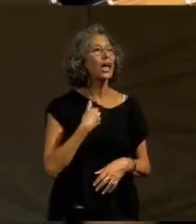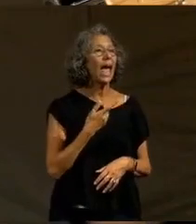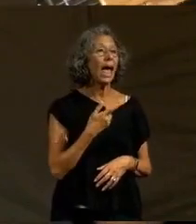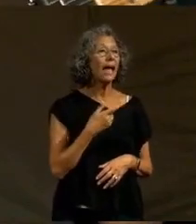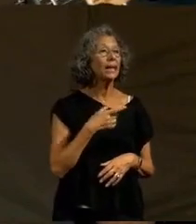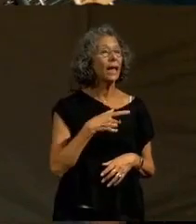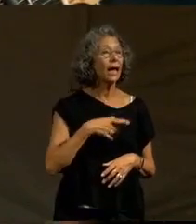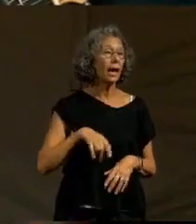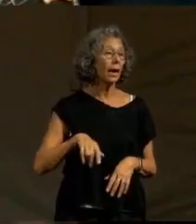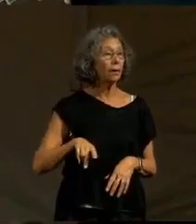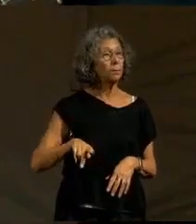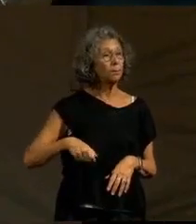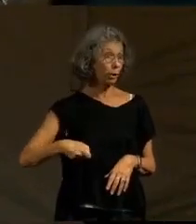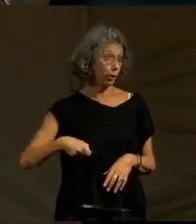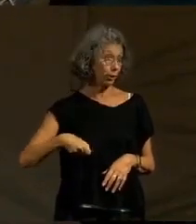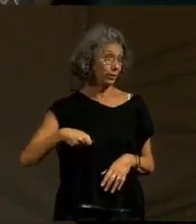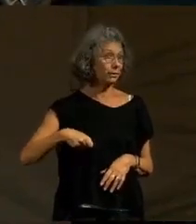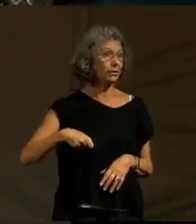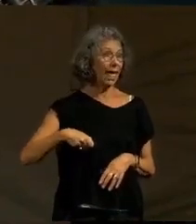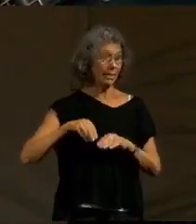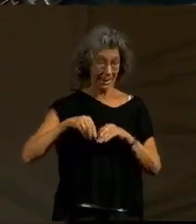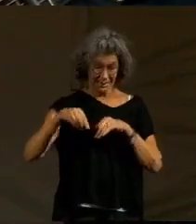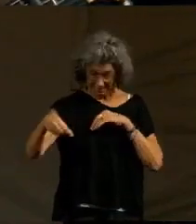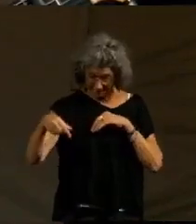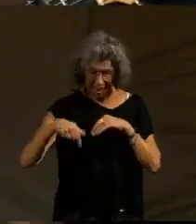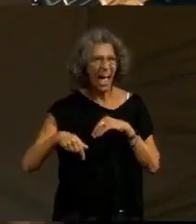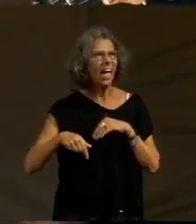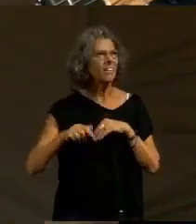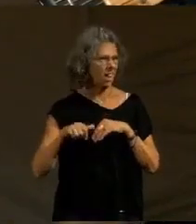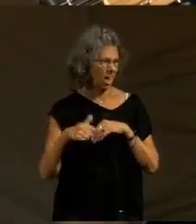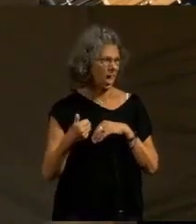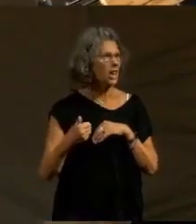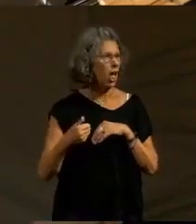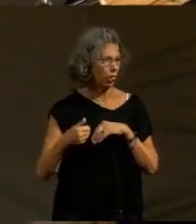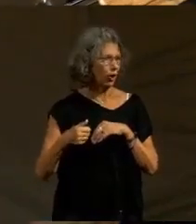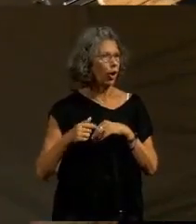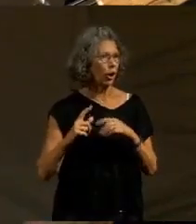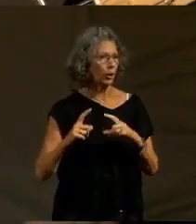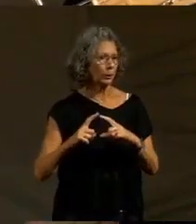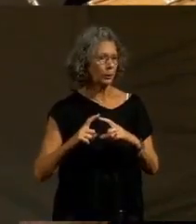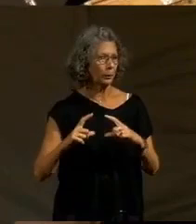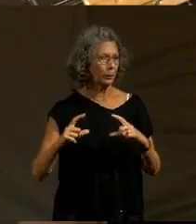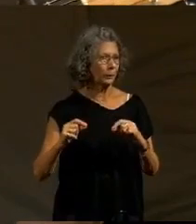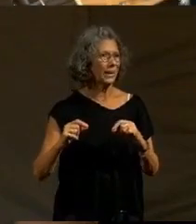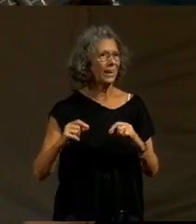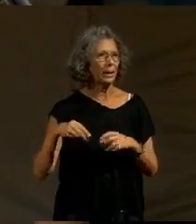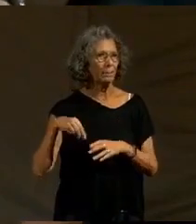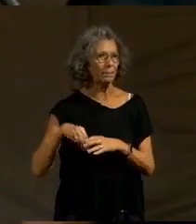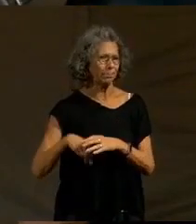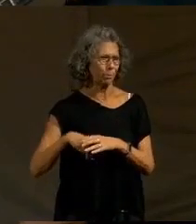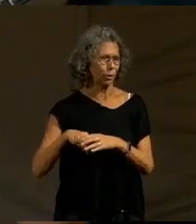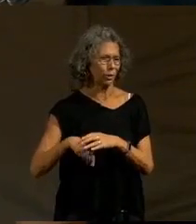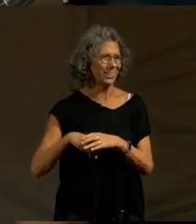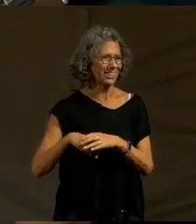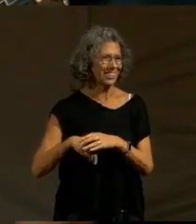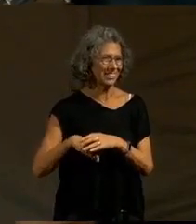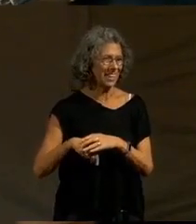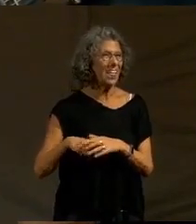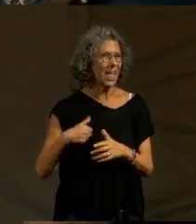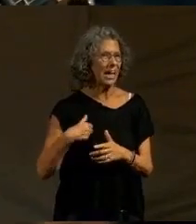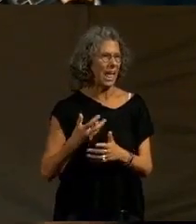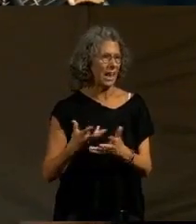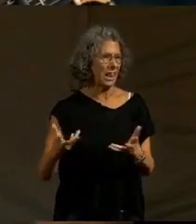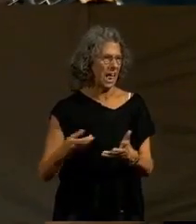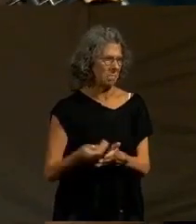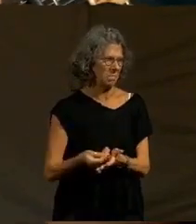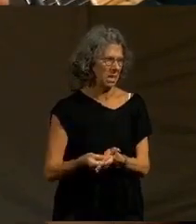purse. Sometimes it's closed with a clasp, and sometimes it's just a handkerchief with a bunch of bills in it. And